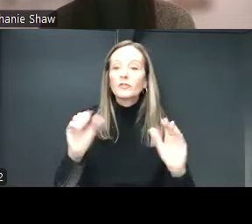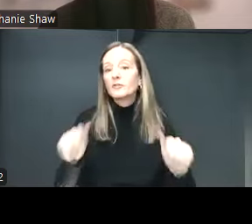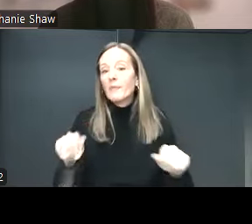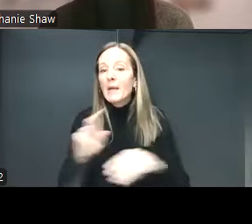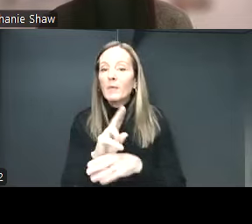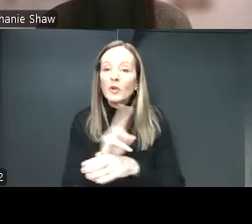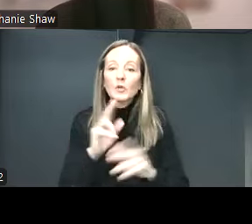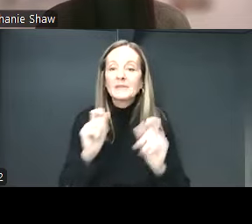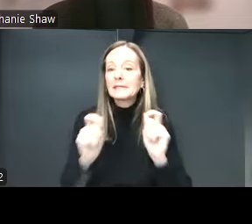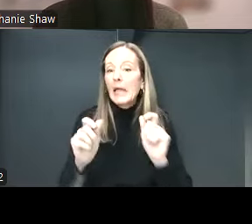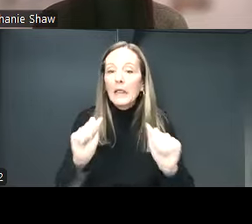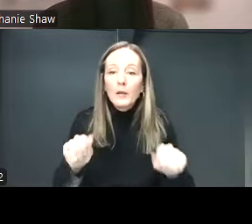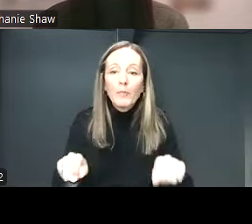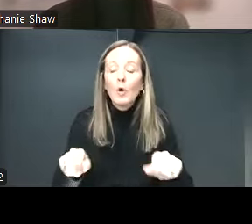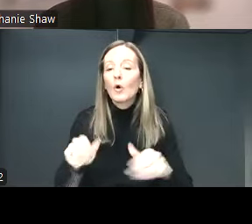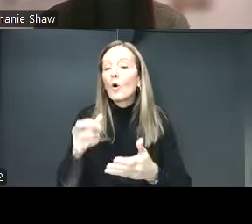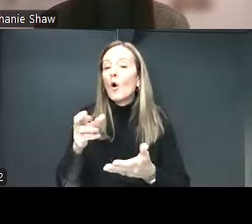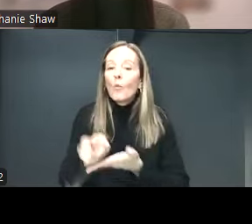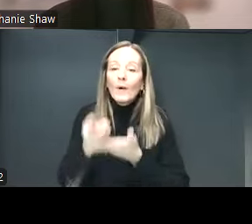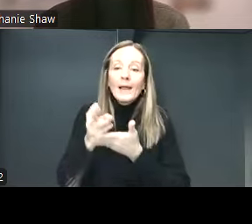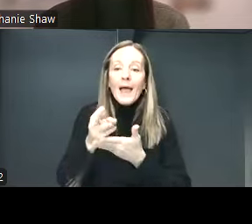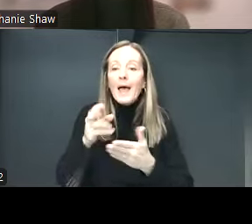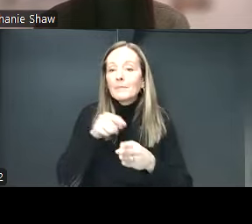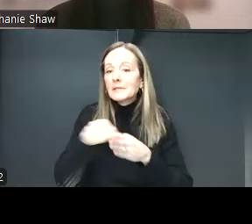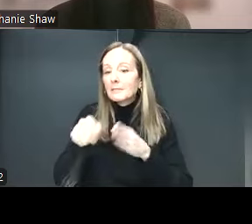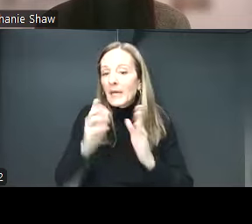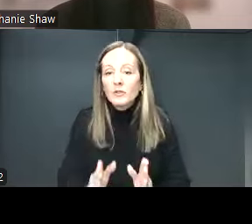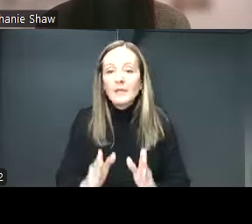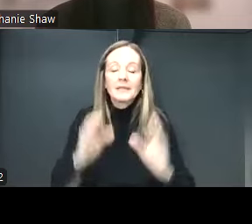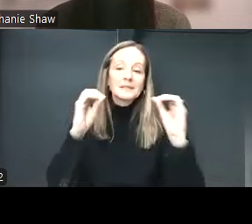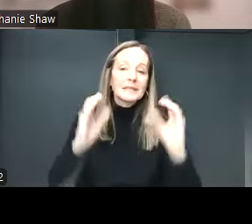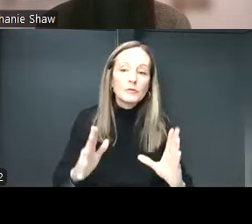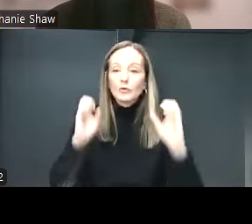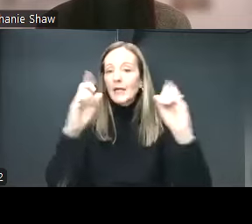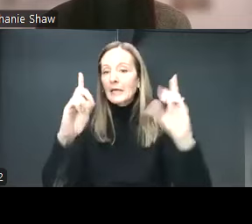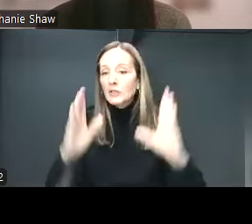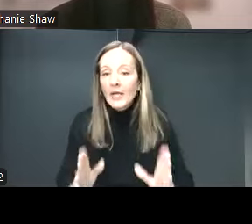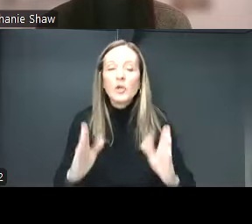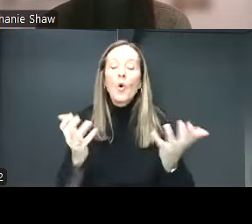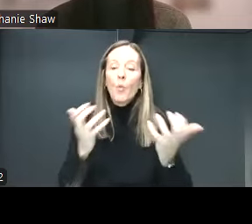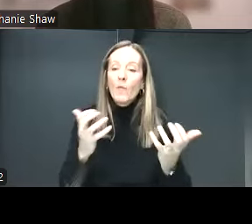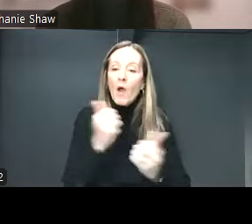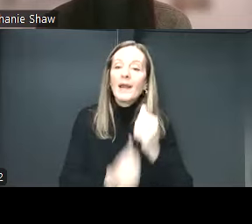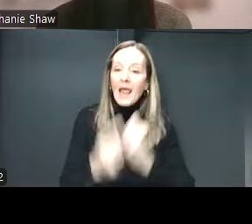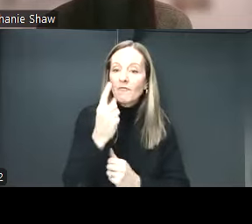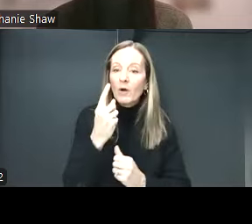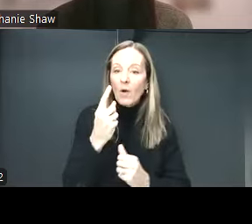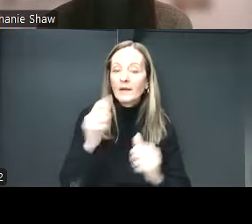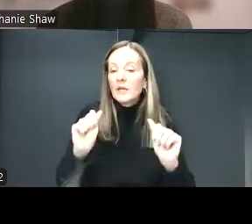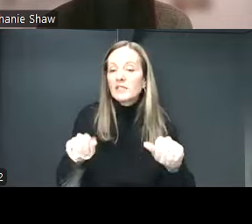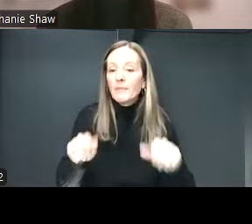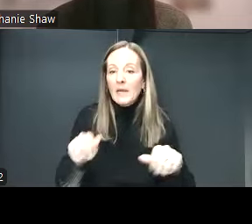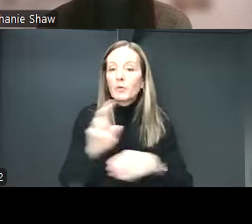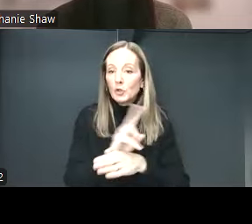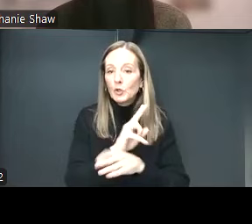voc rehab specialists, teachers, educators, whoever it was, we wanted them to be able to easily deliver this to students. So rather